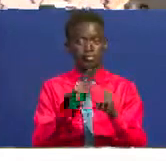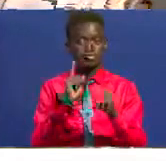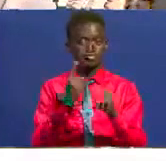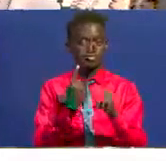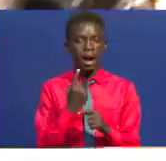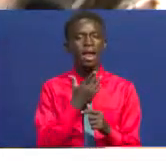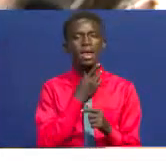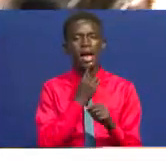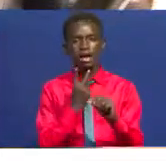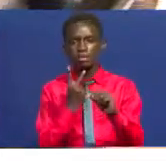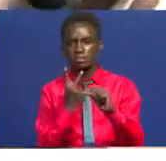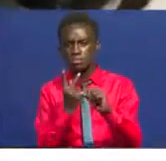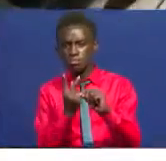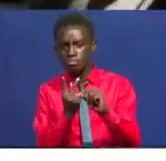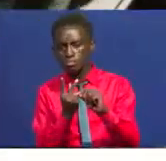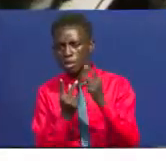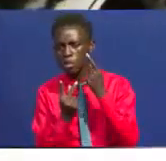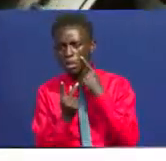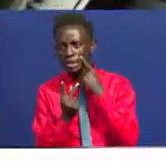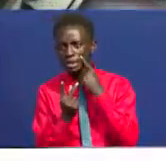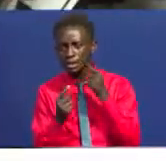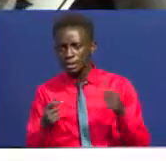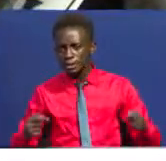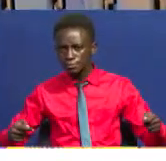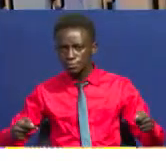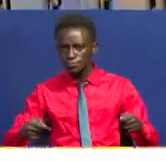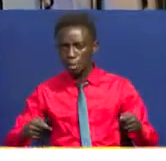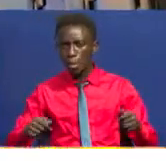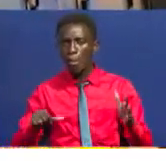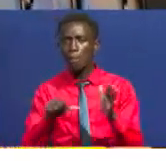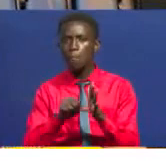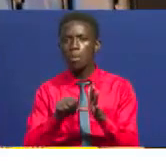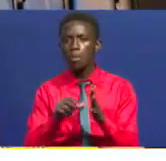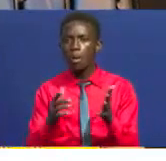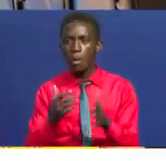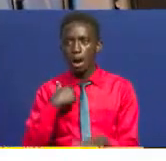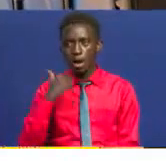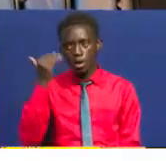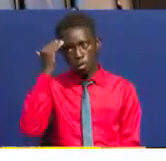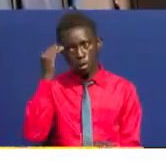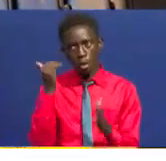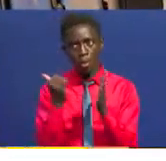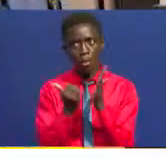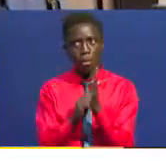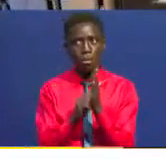diagnosis to ascertain the problem and the issue that's being